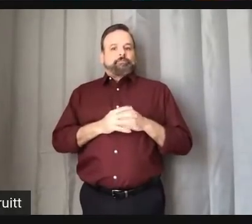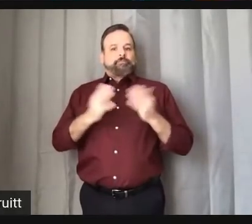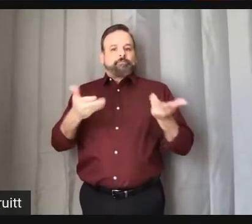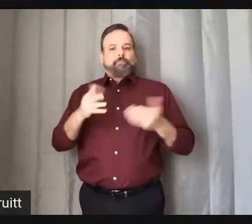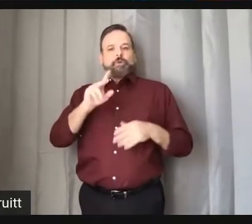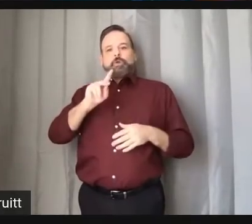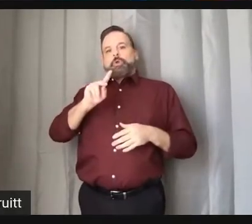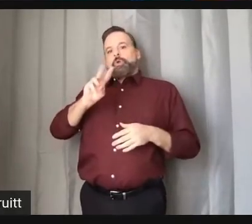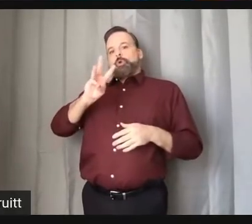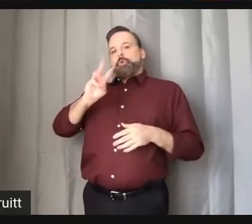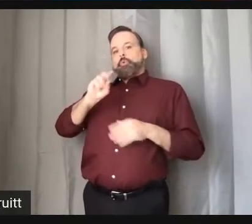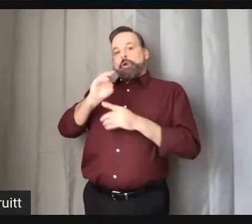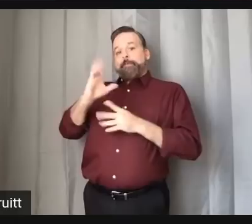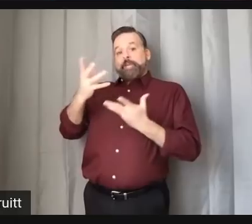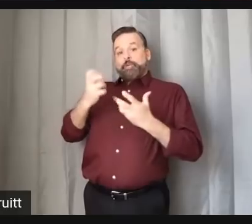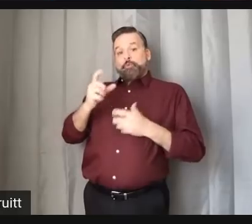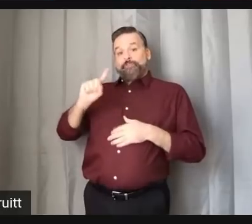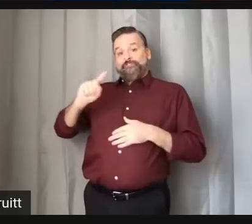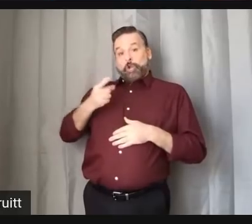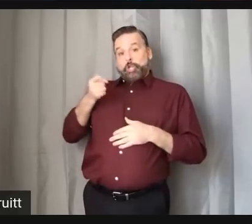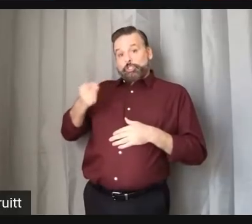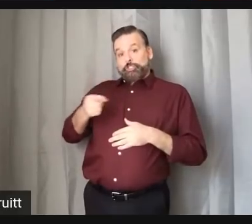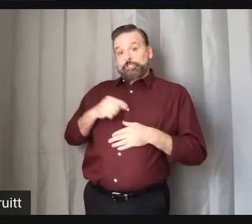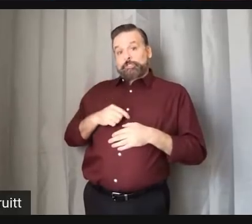Kwame, do you want to go first?